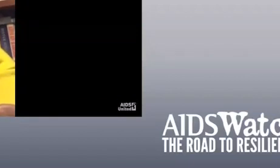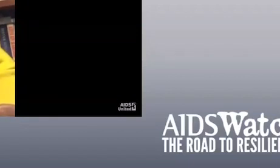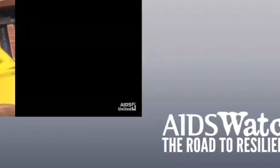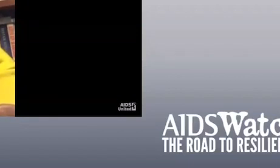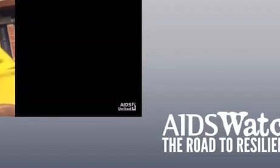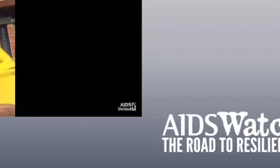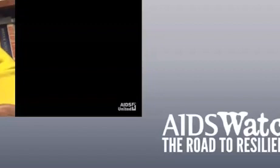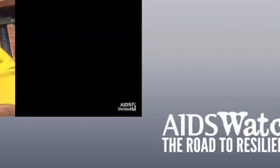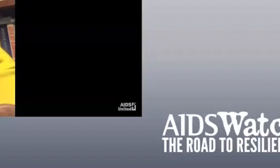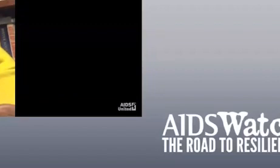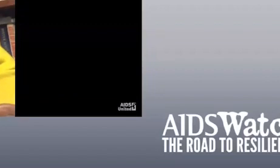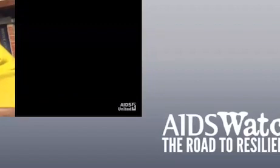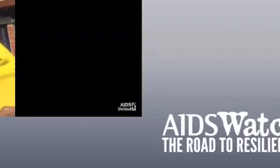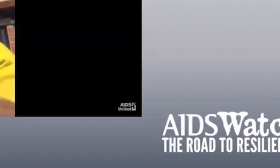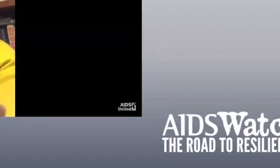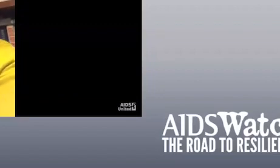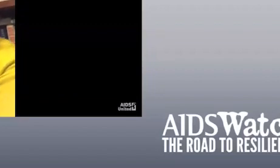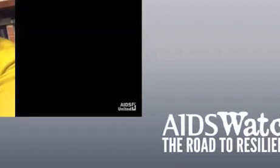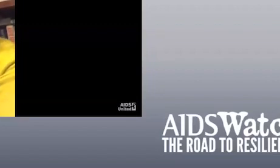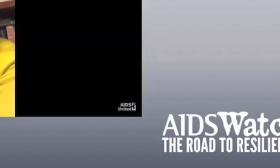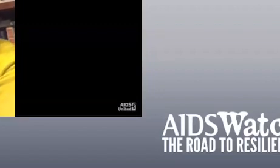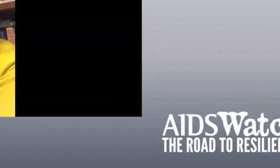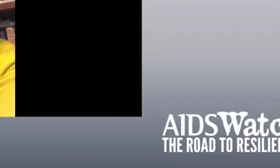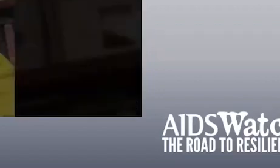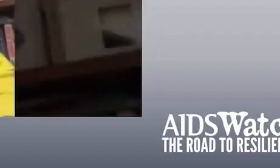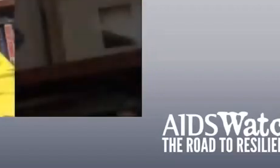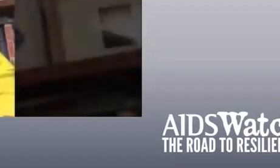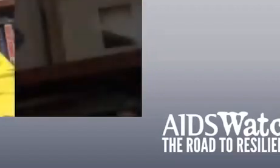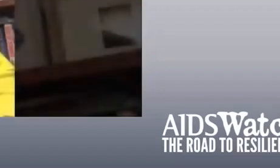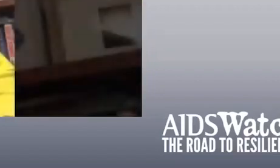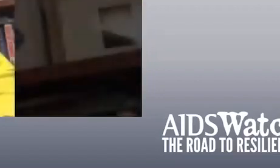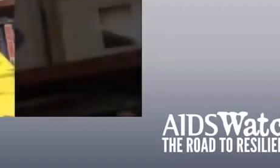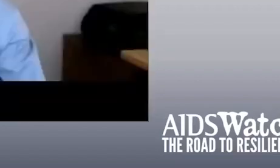human dignity. Thank you.